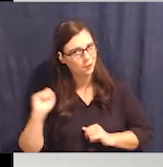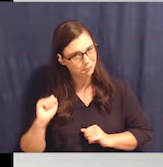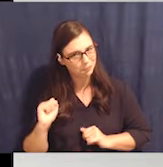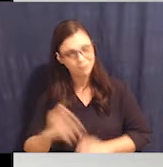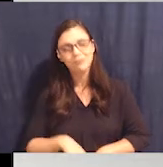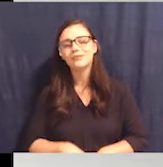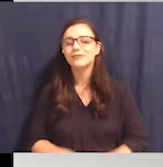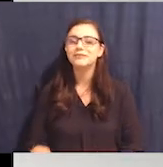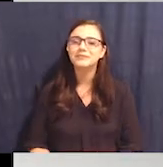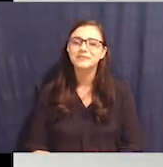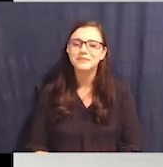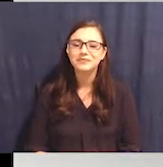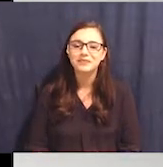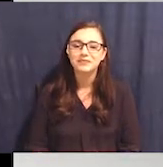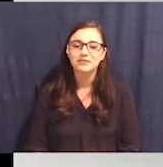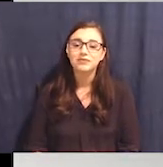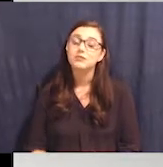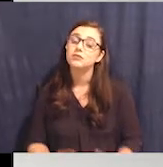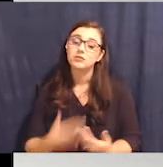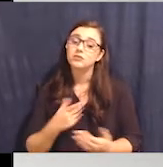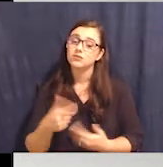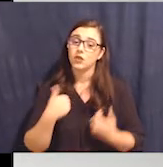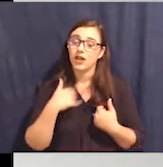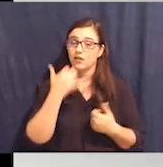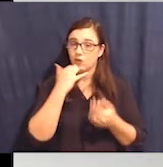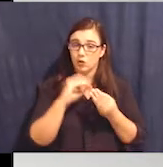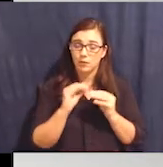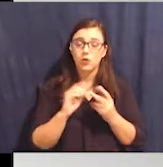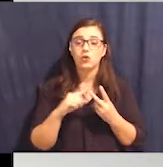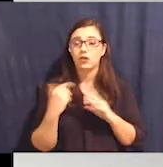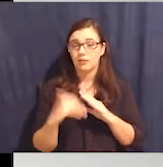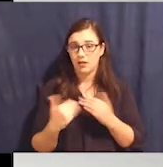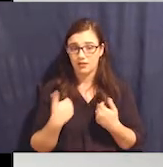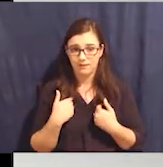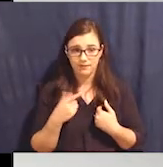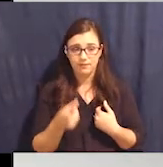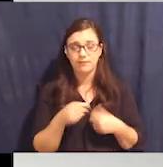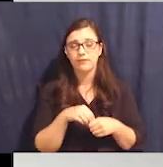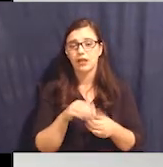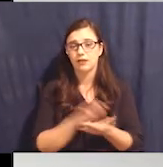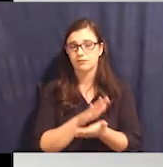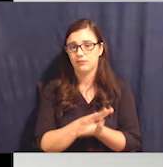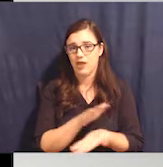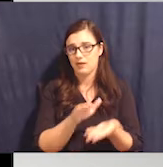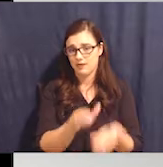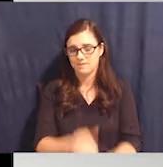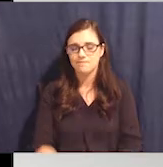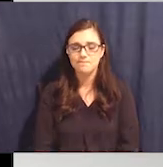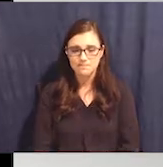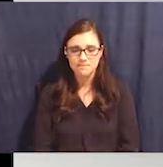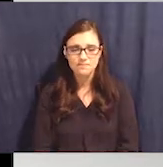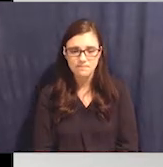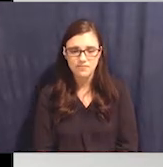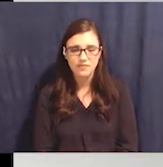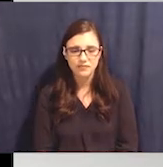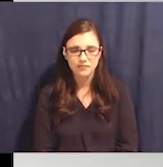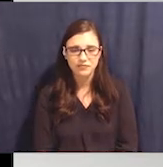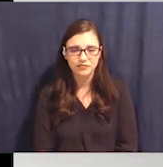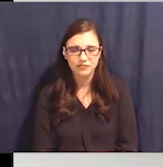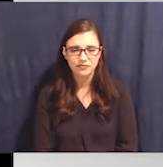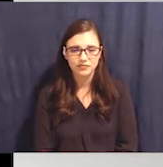to your call. So you have our phone numbers and email addresses in the packets.